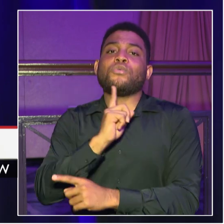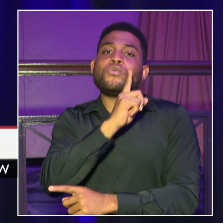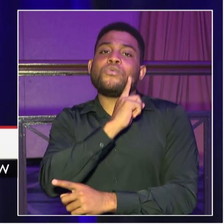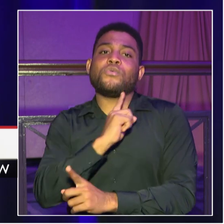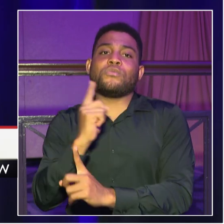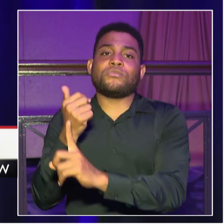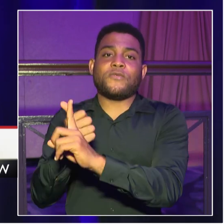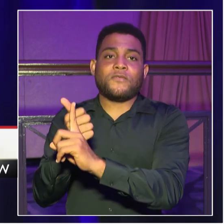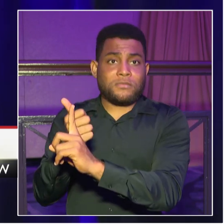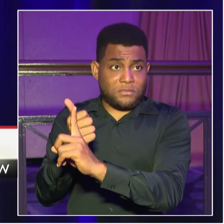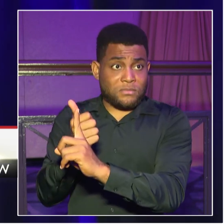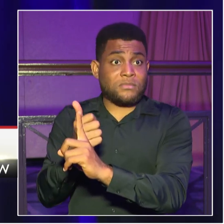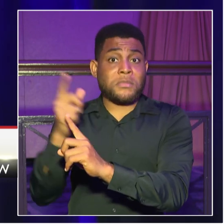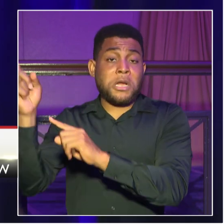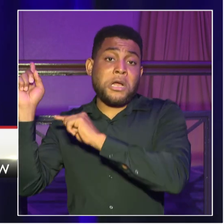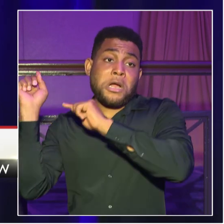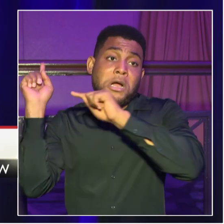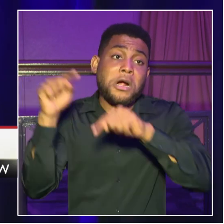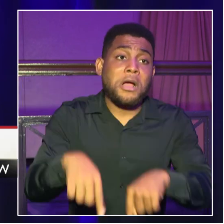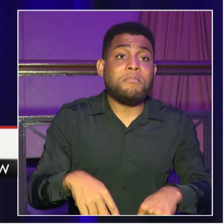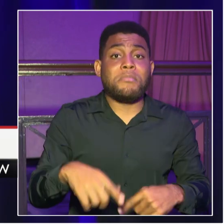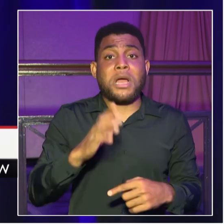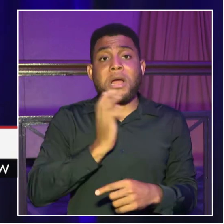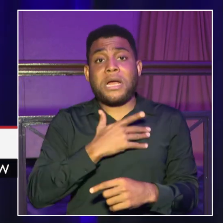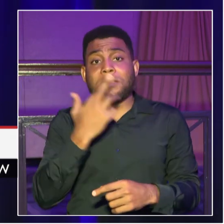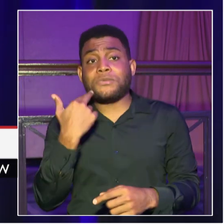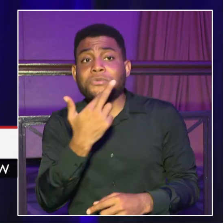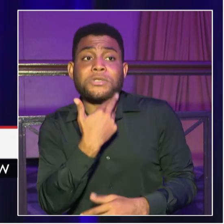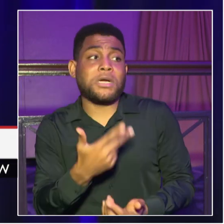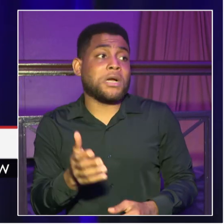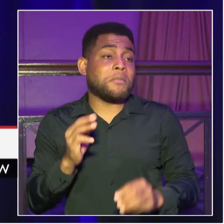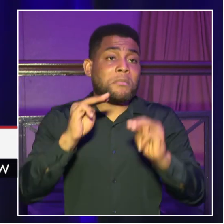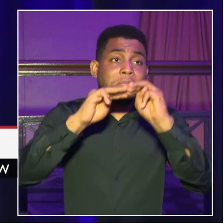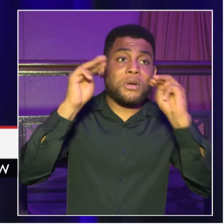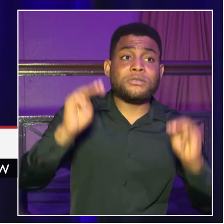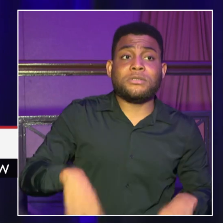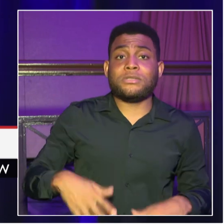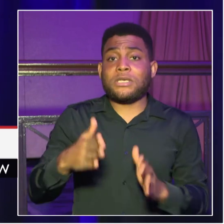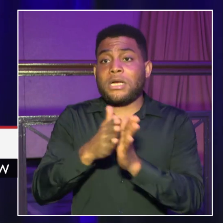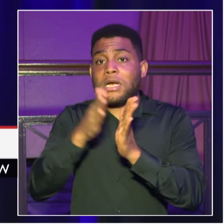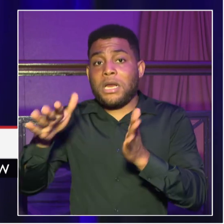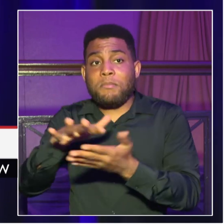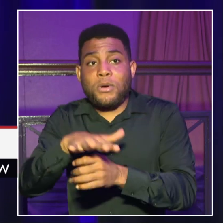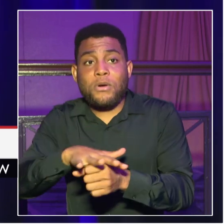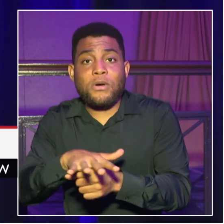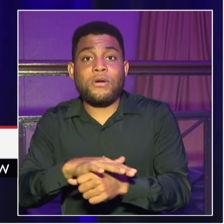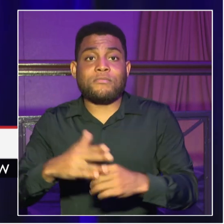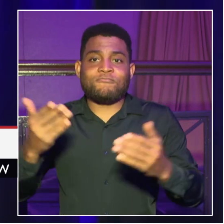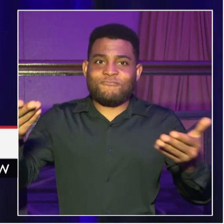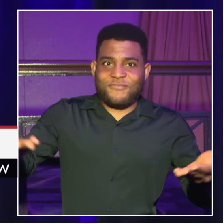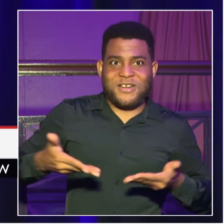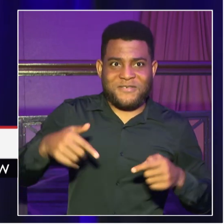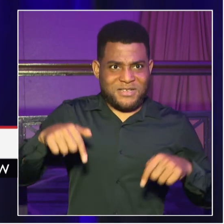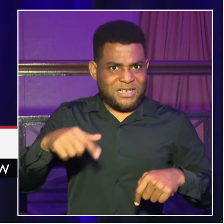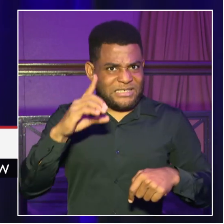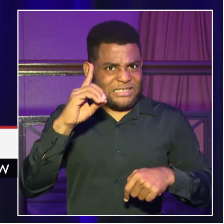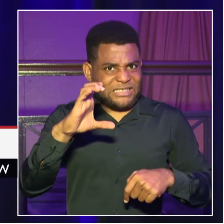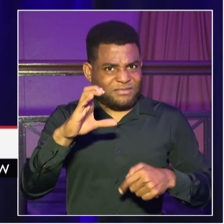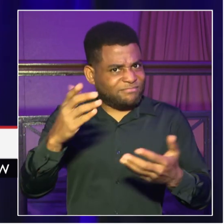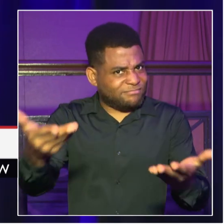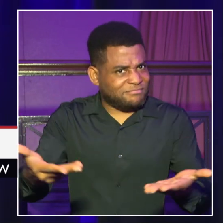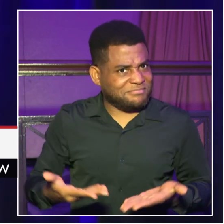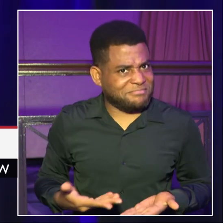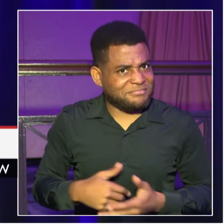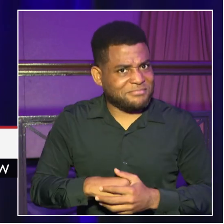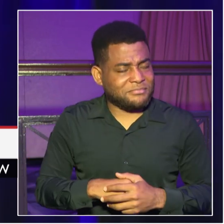can go to our restaurants, museums, and our neighborhoods and be welcome in Washington. So Elliot has